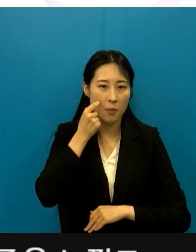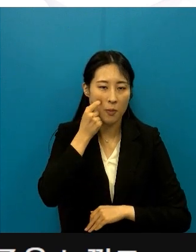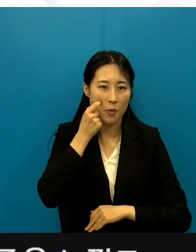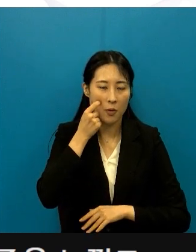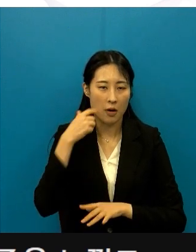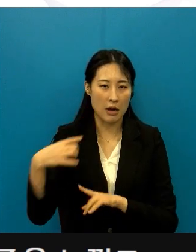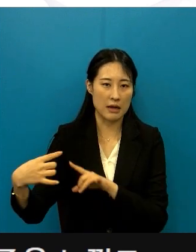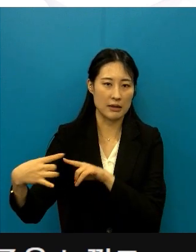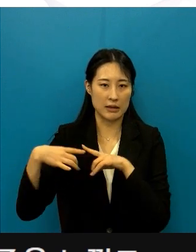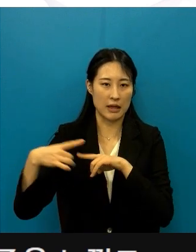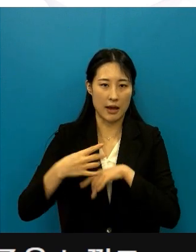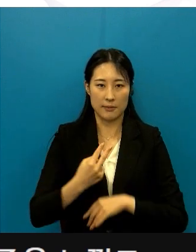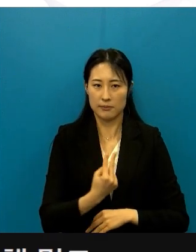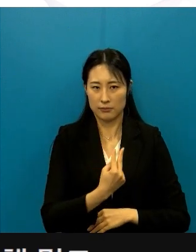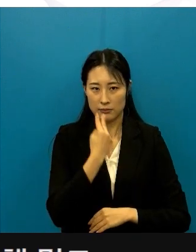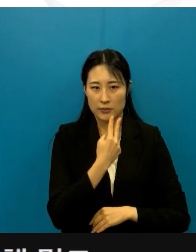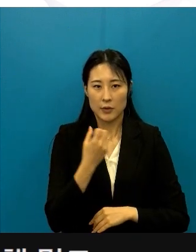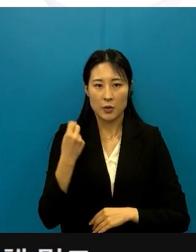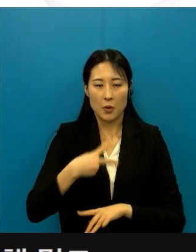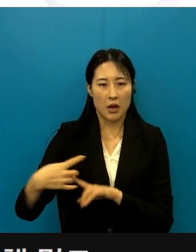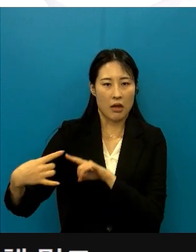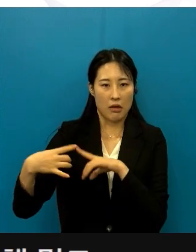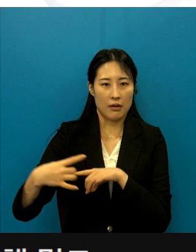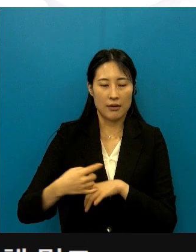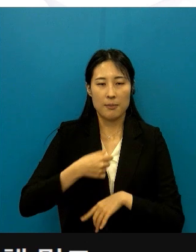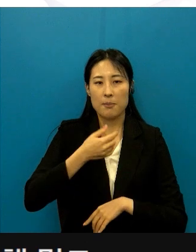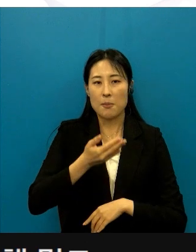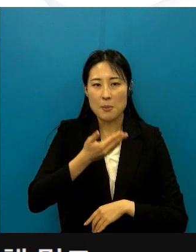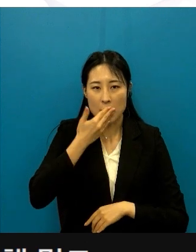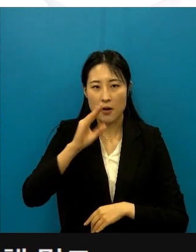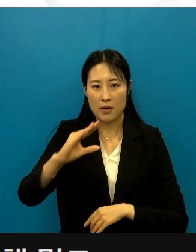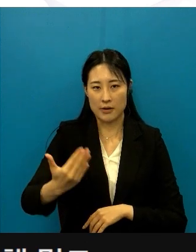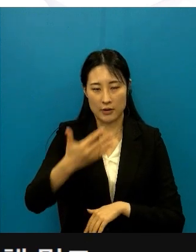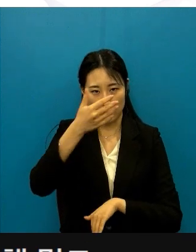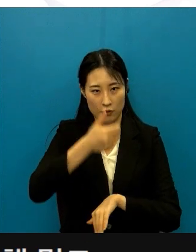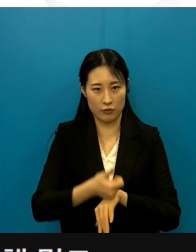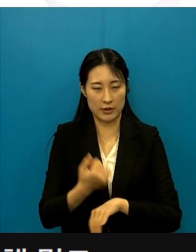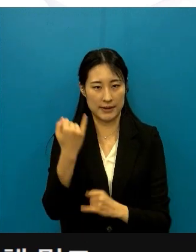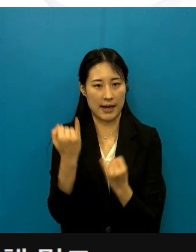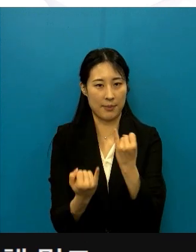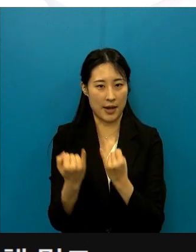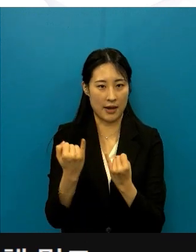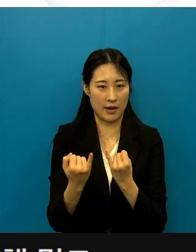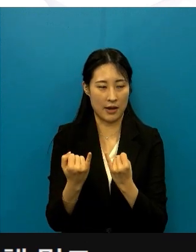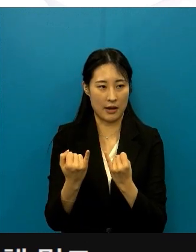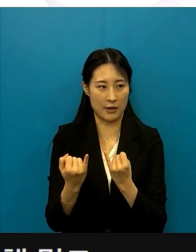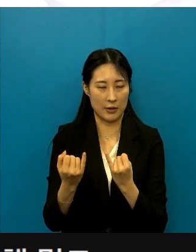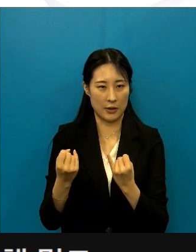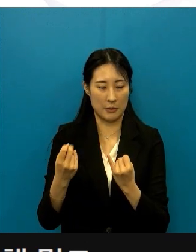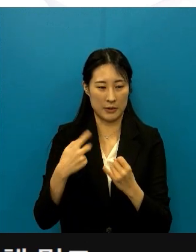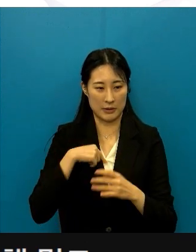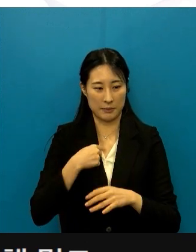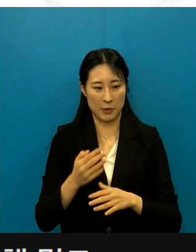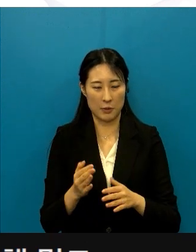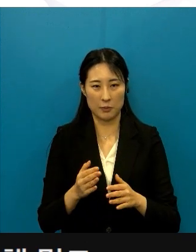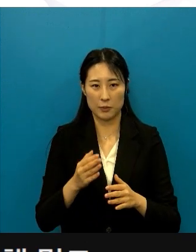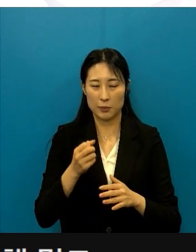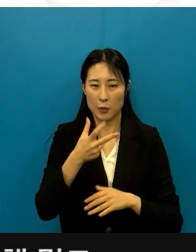for her and changed her diapers. She wanted to end her life before she became bedridden.